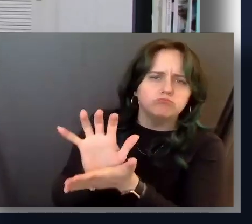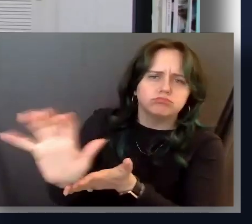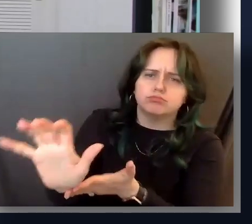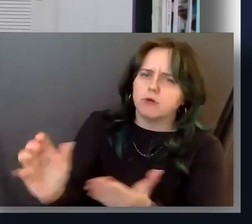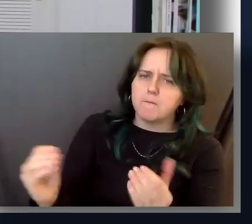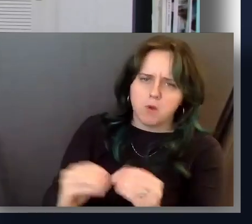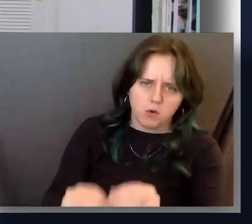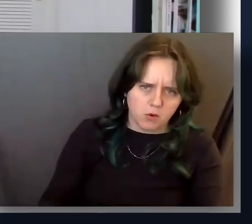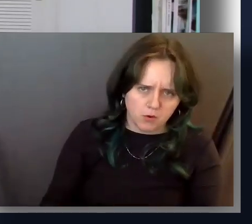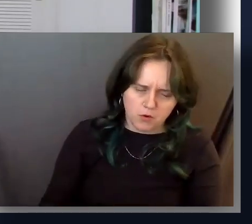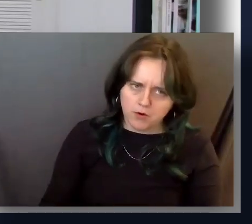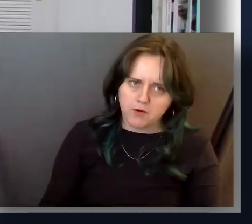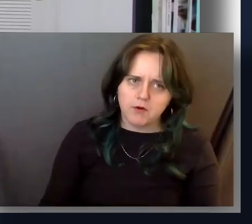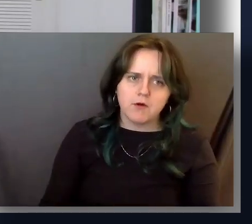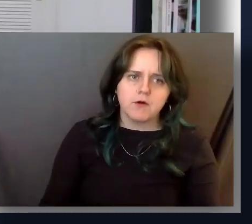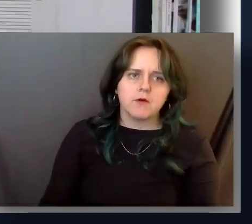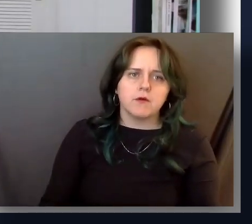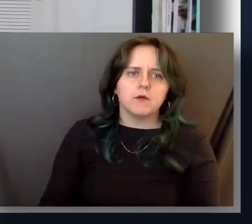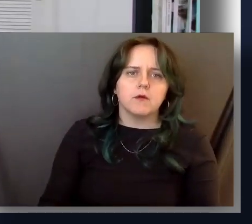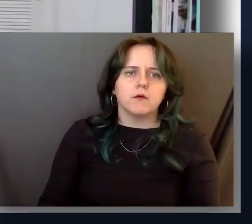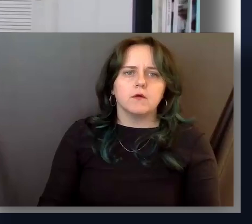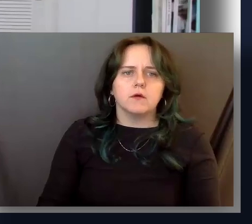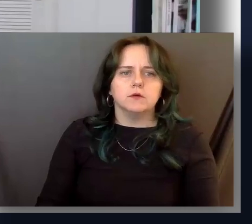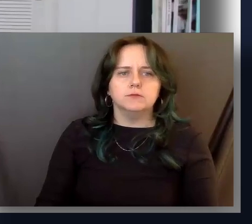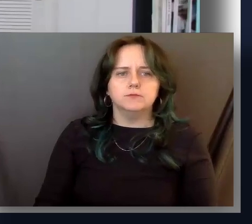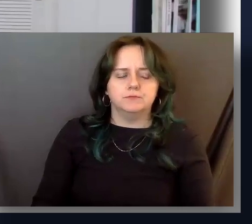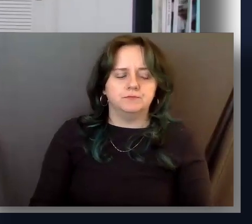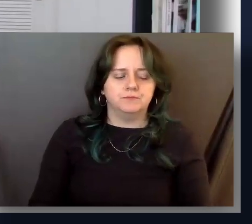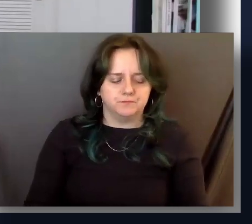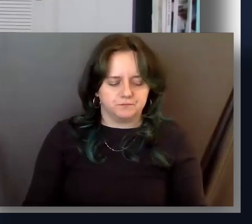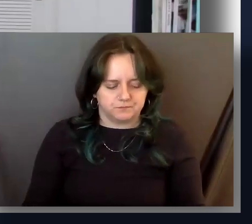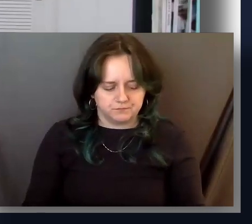them further. So